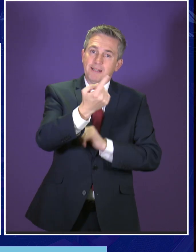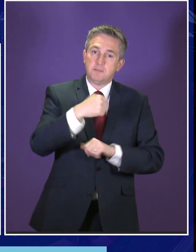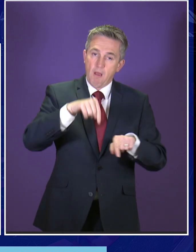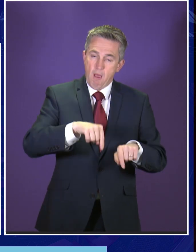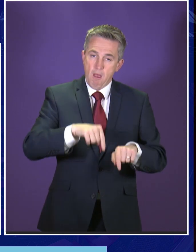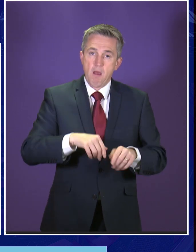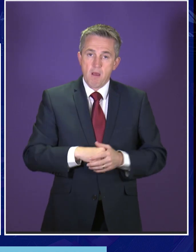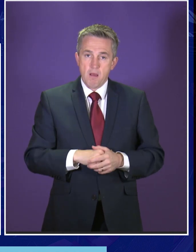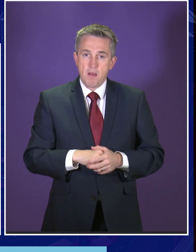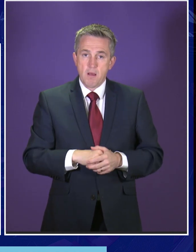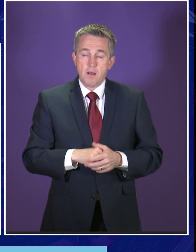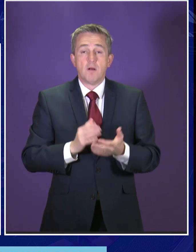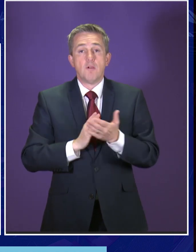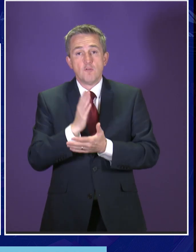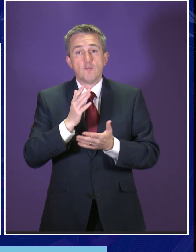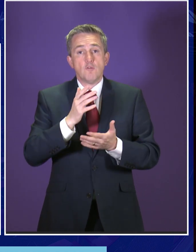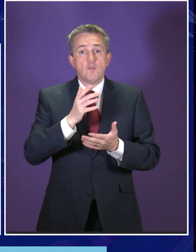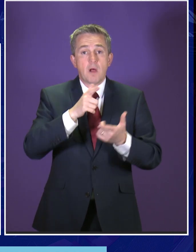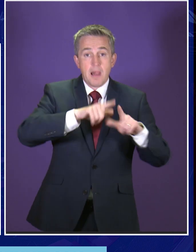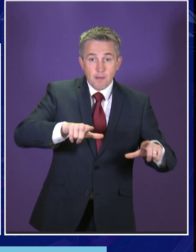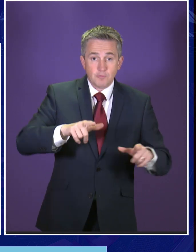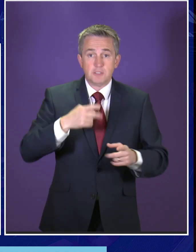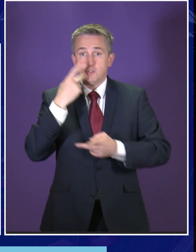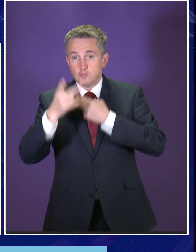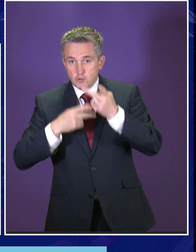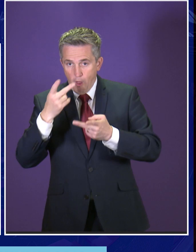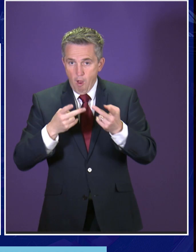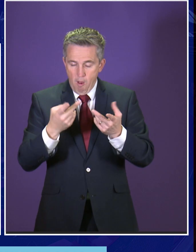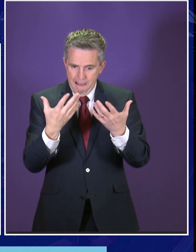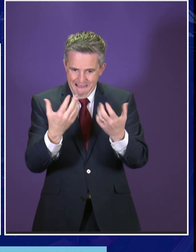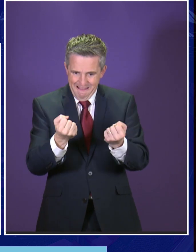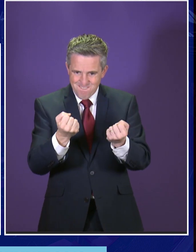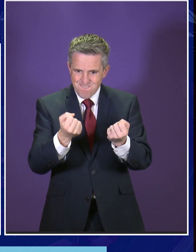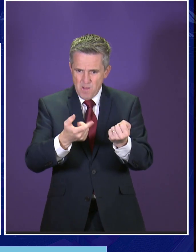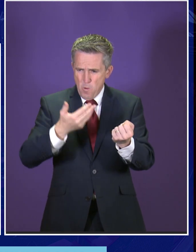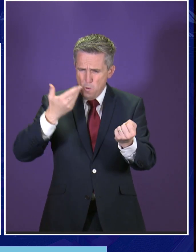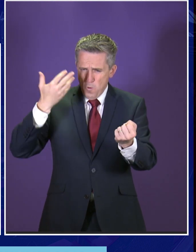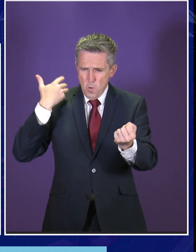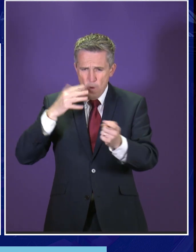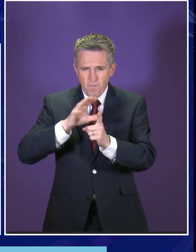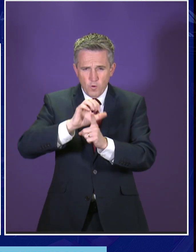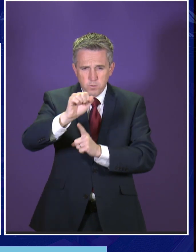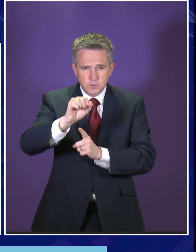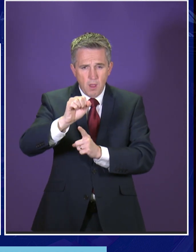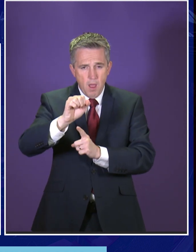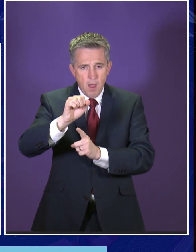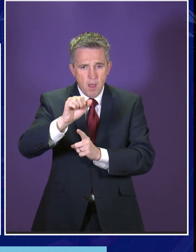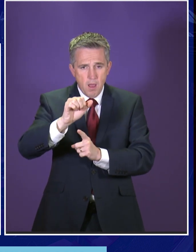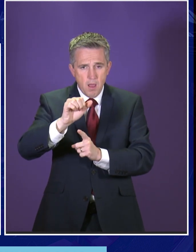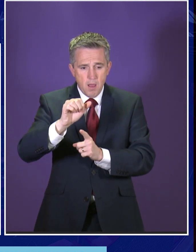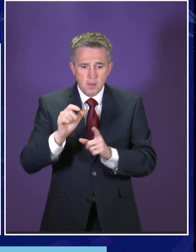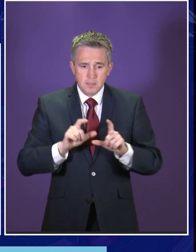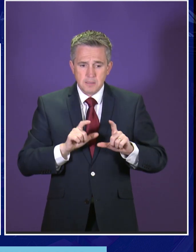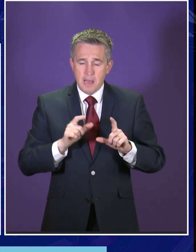of language, of song and dance, I have access to millennia of culture. And though thoroughly modern in